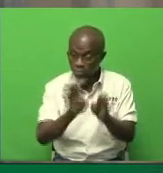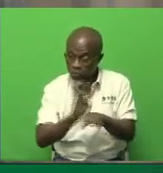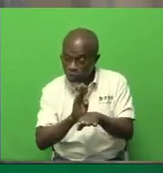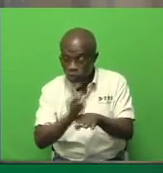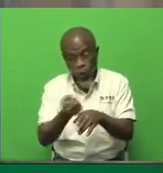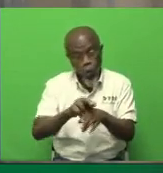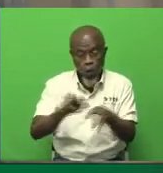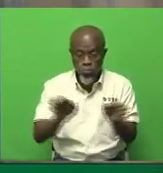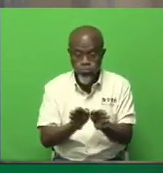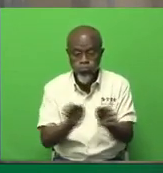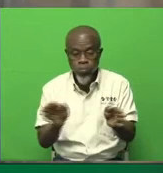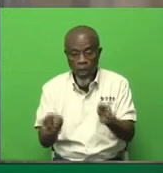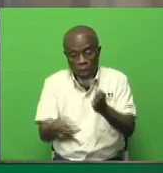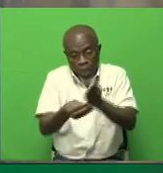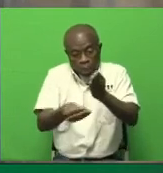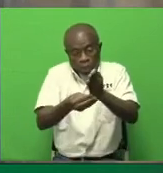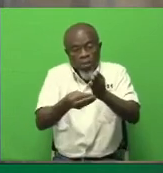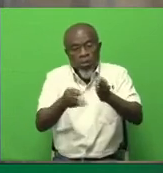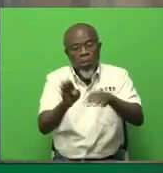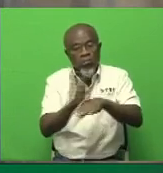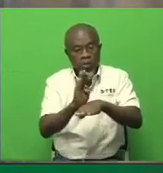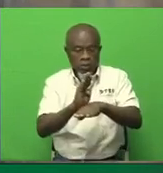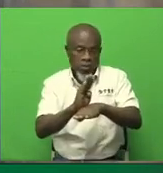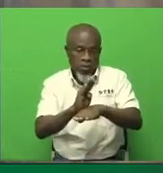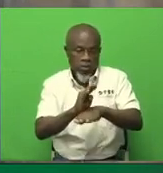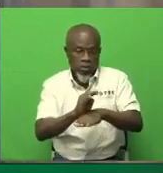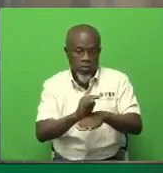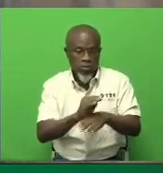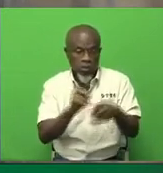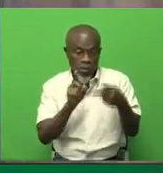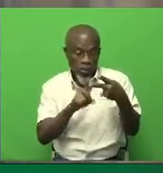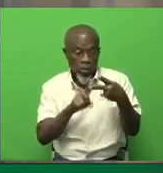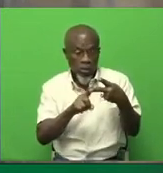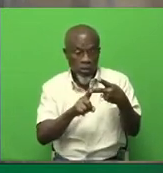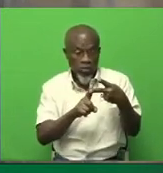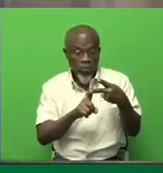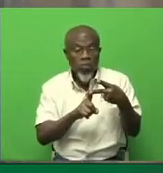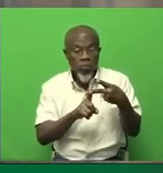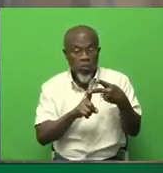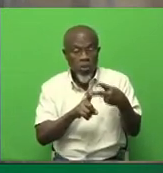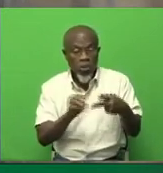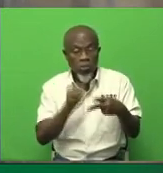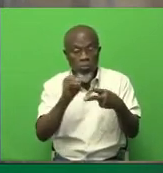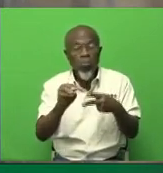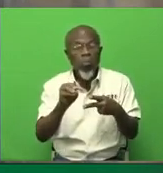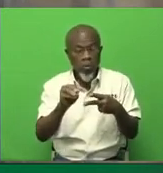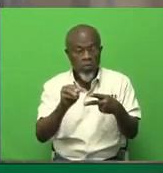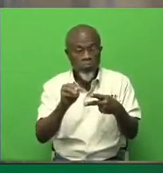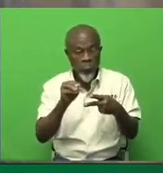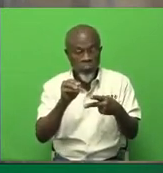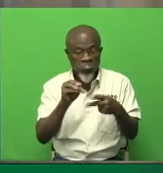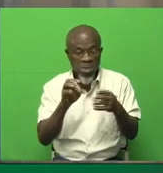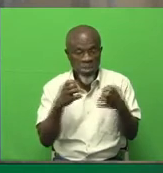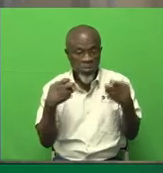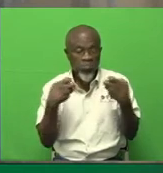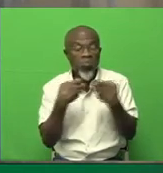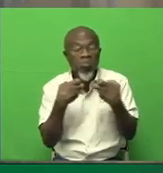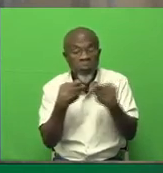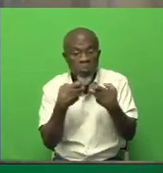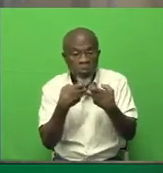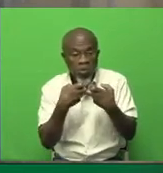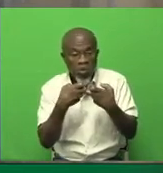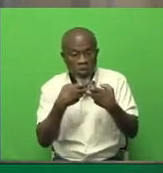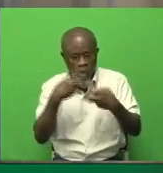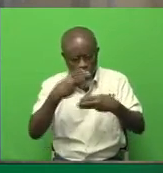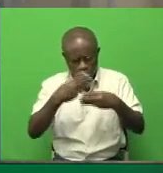the other was a upgrade a single electronic window that was established years ago upgraded